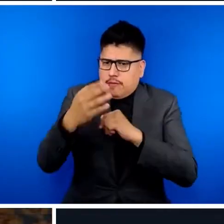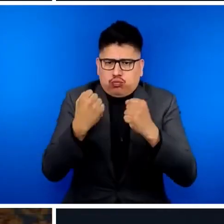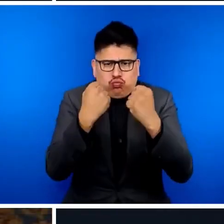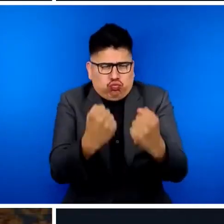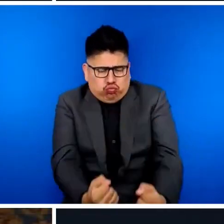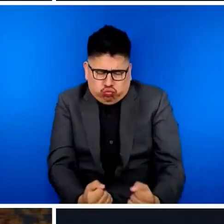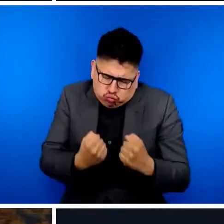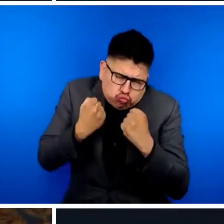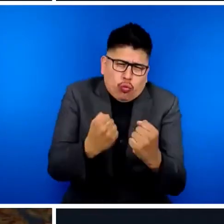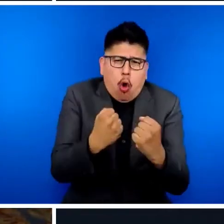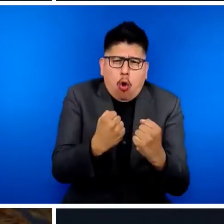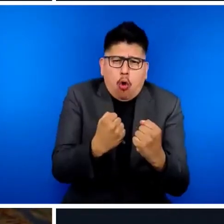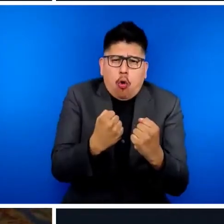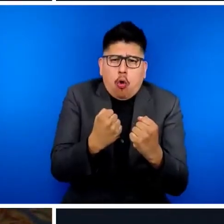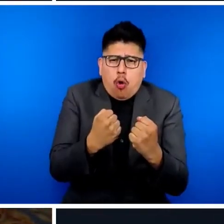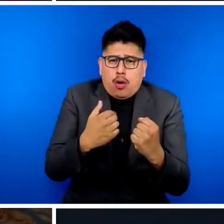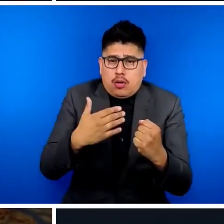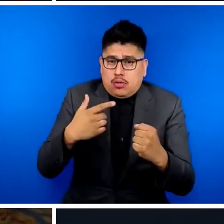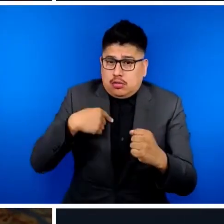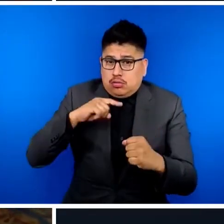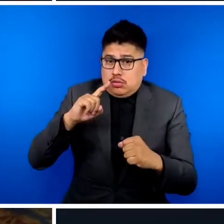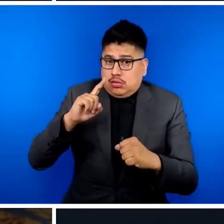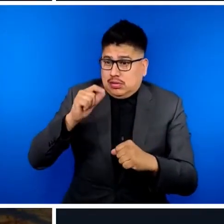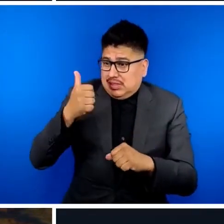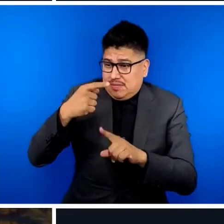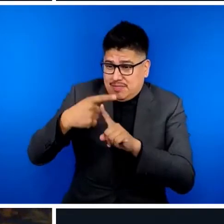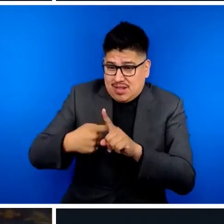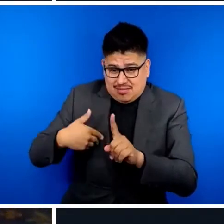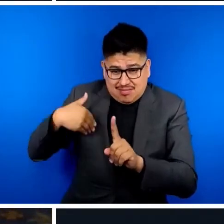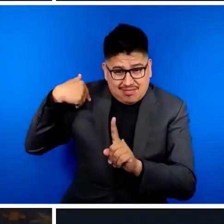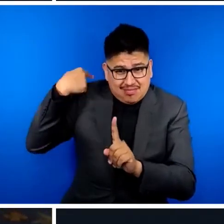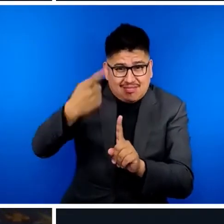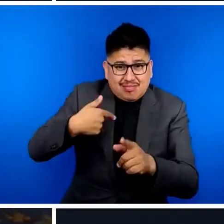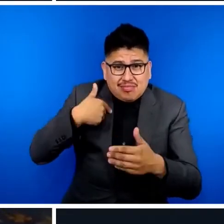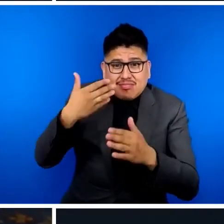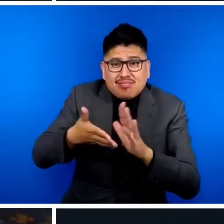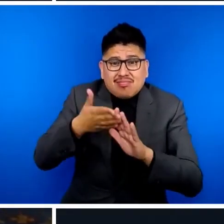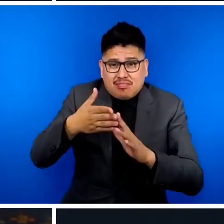8 wars, including Cambodia. Isn't it funny?